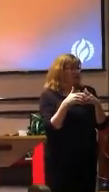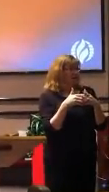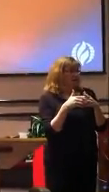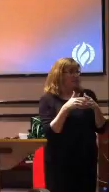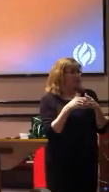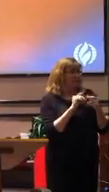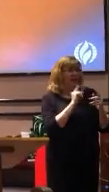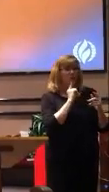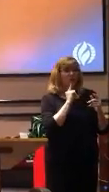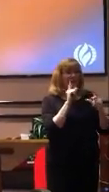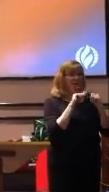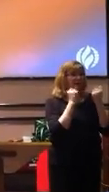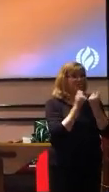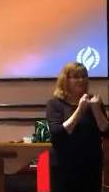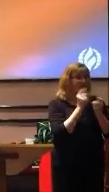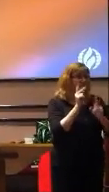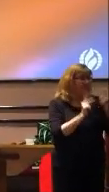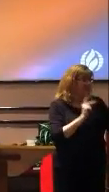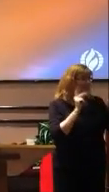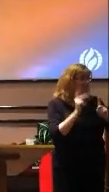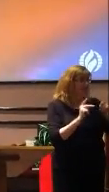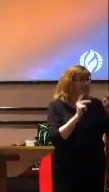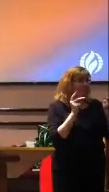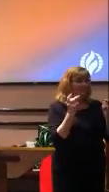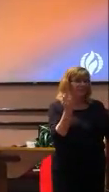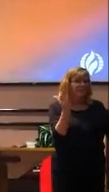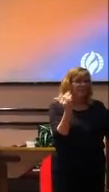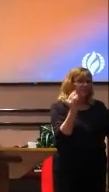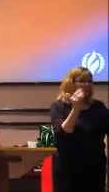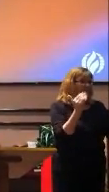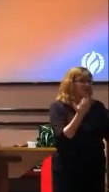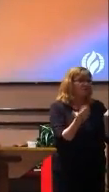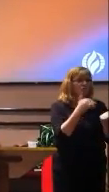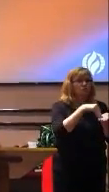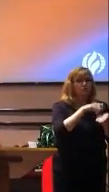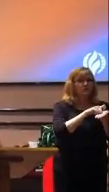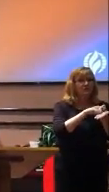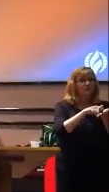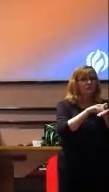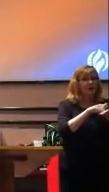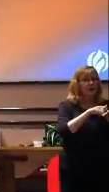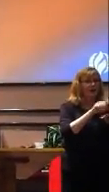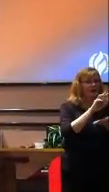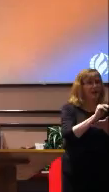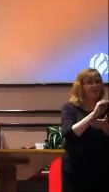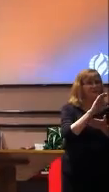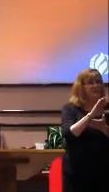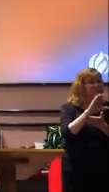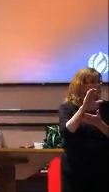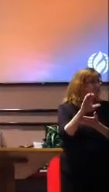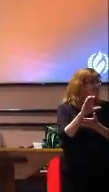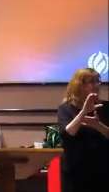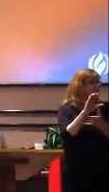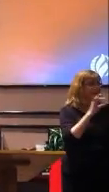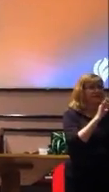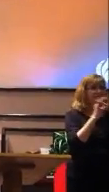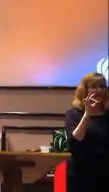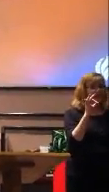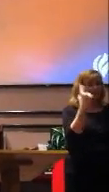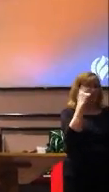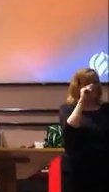pulling together a team of people to rewrite MCC's statement of